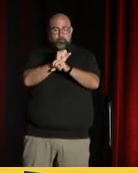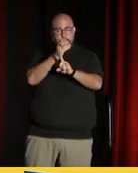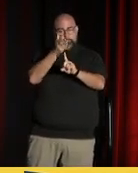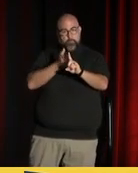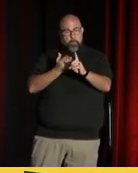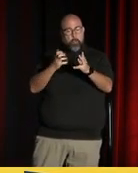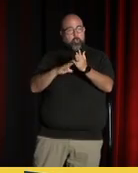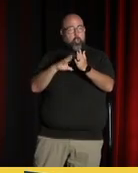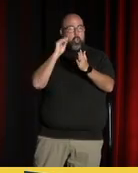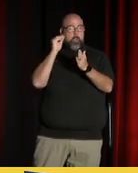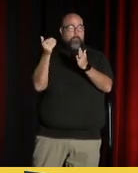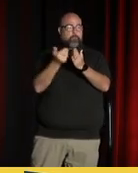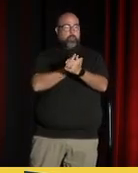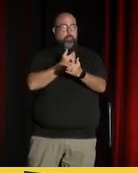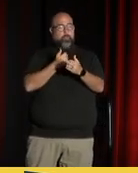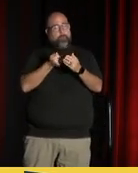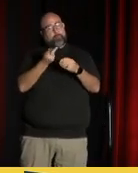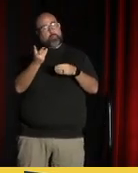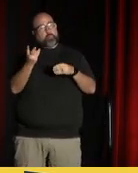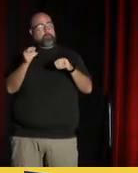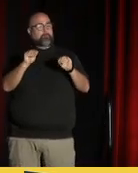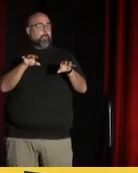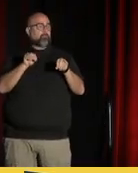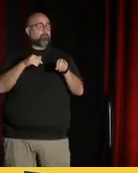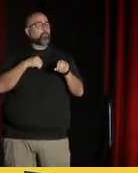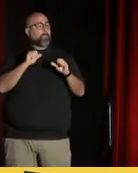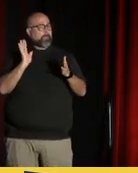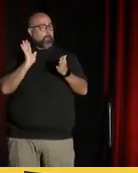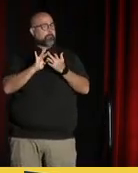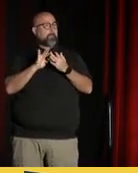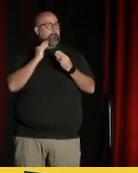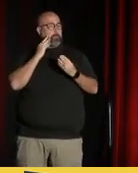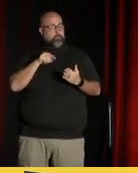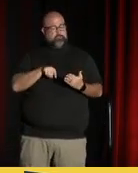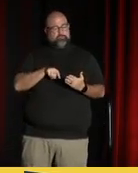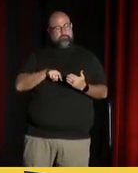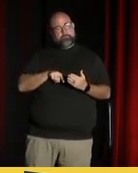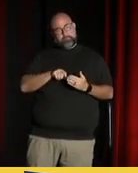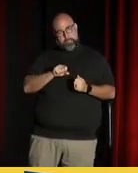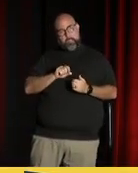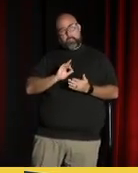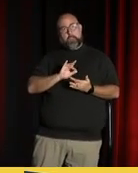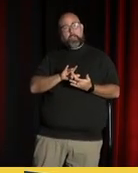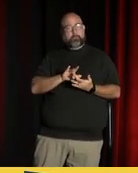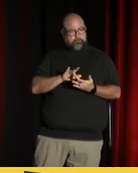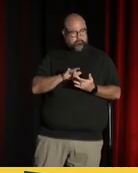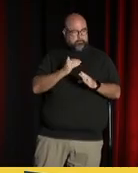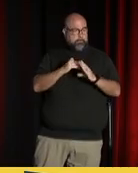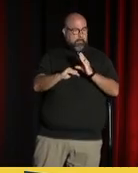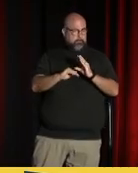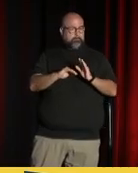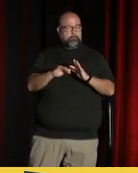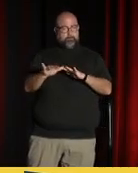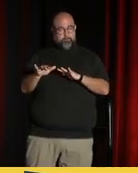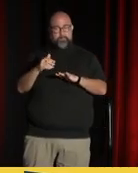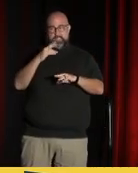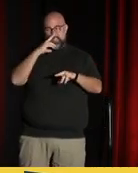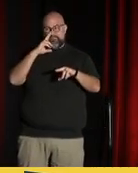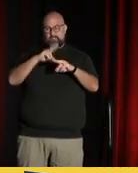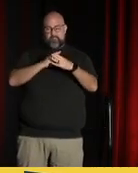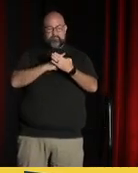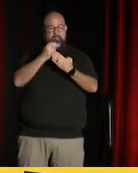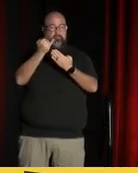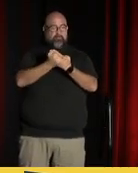learn a few magic tricks, please reach out to the contact information on that sheet. It's a fun